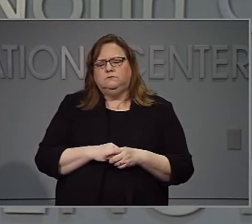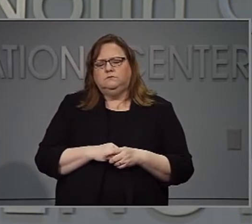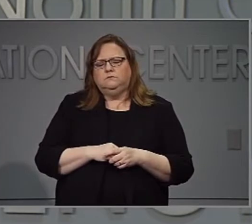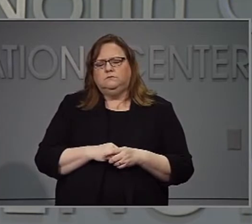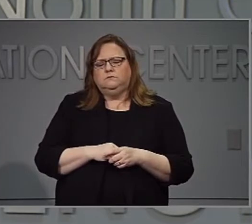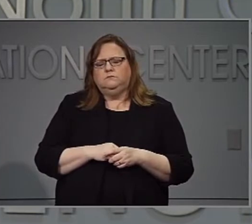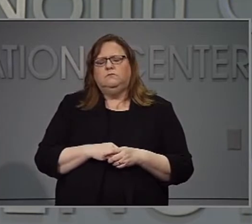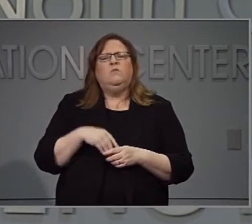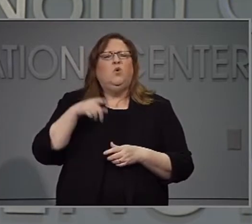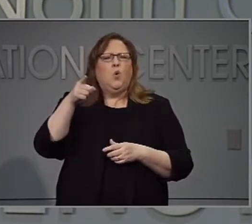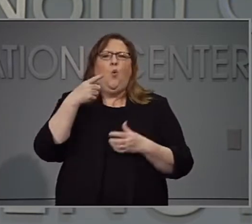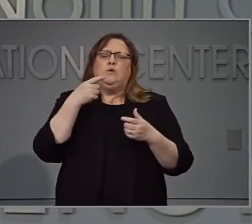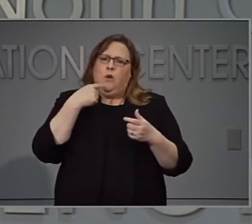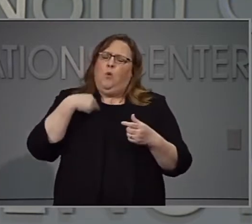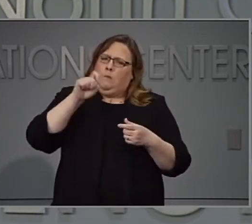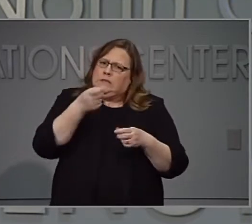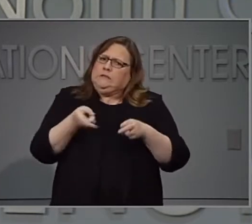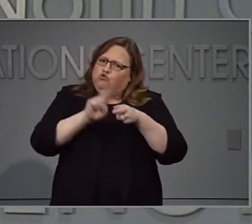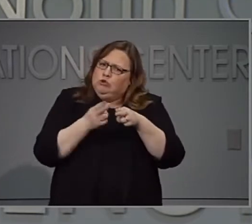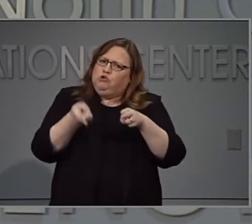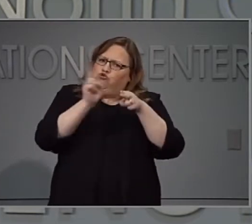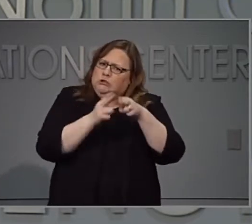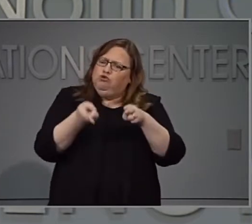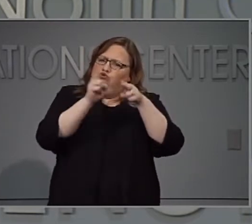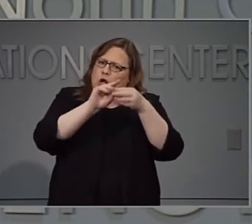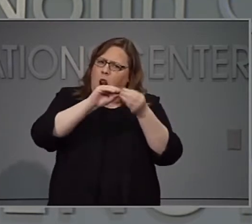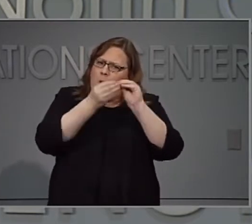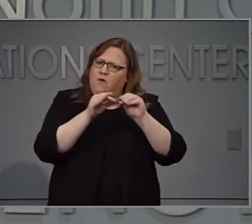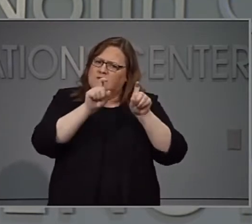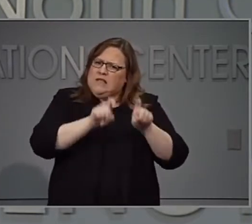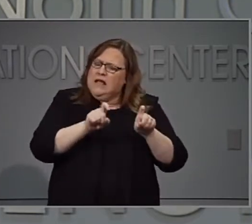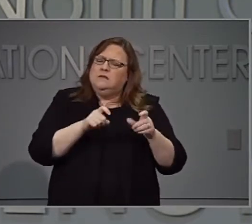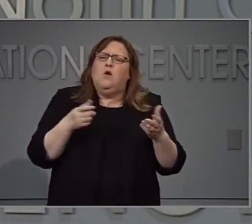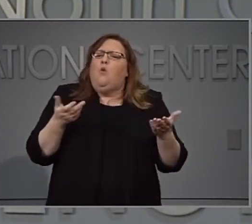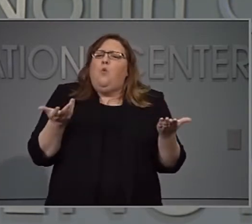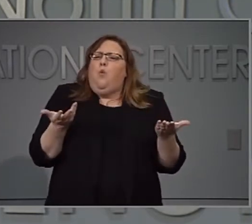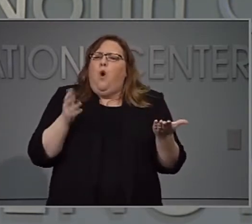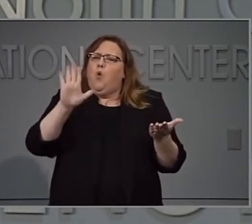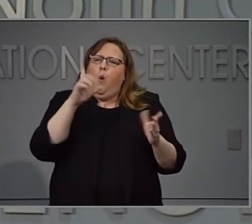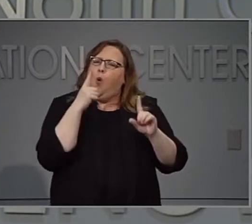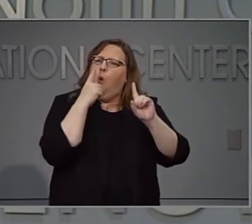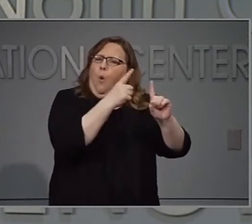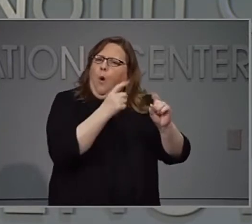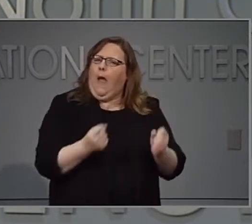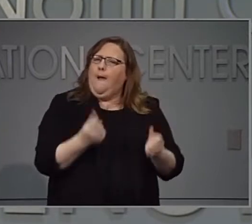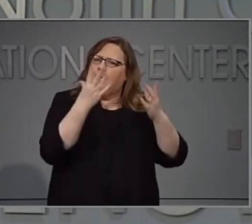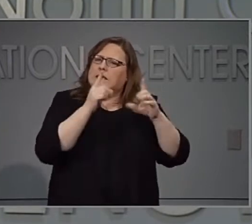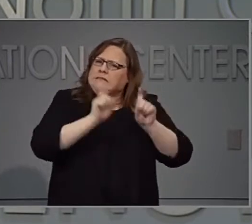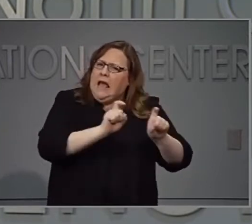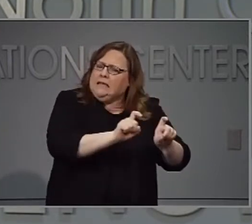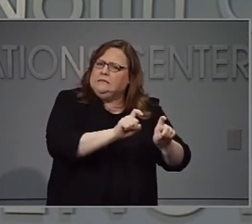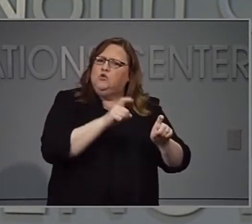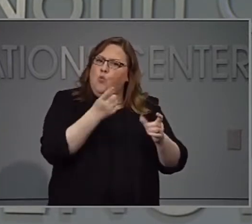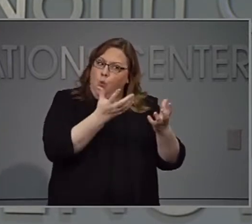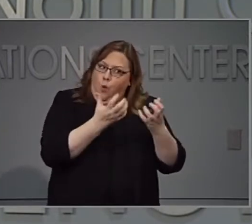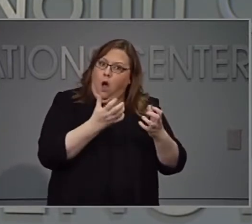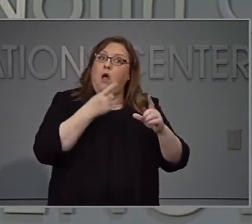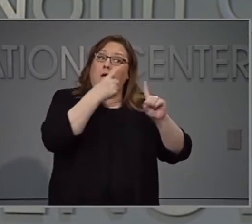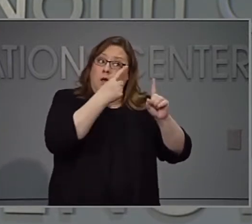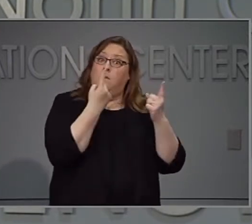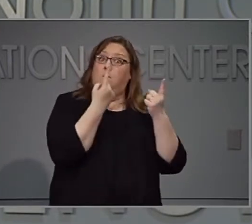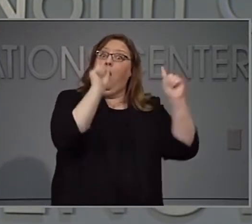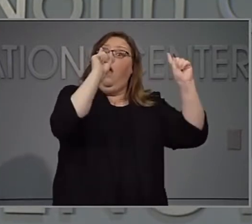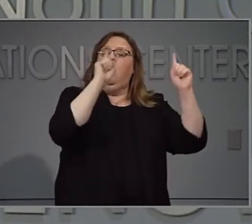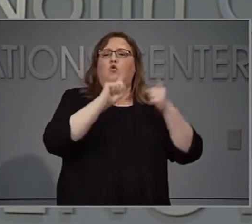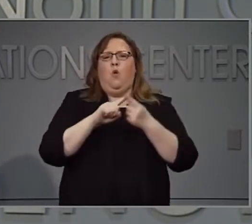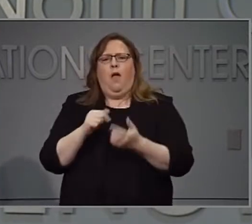get to? Do you feel like that we would be comfortable moving forward with reopening businesses, reopening more parts of our state's economy? When you say we need